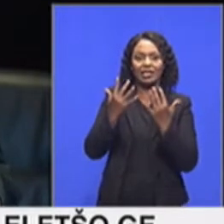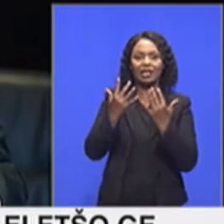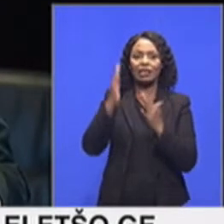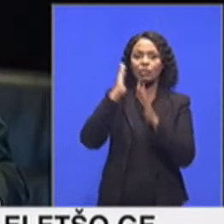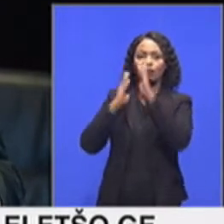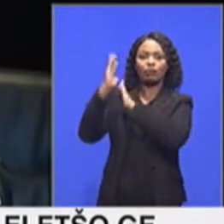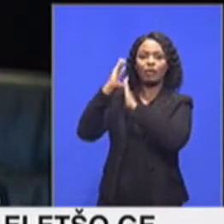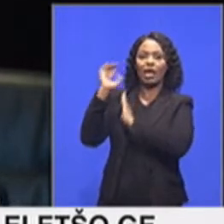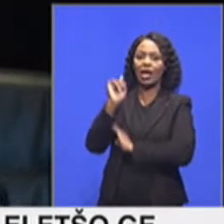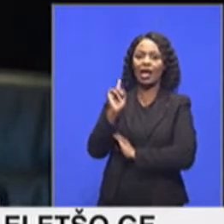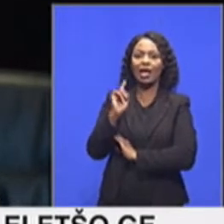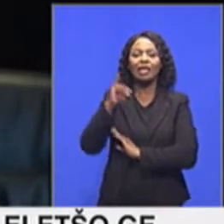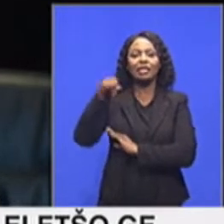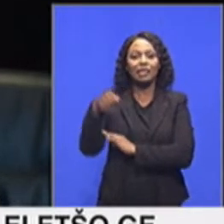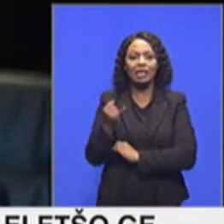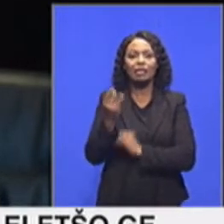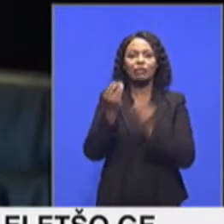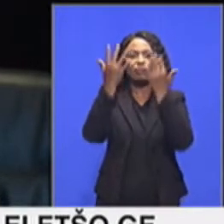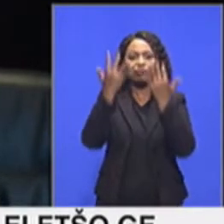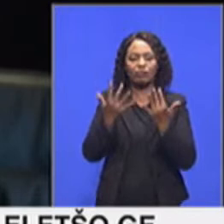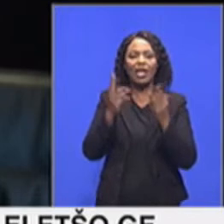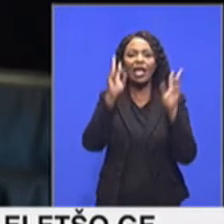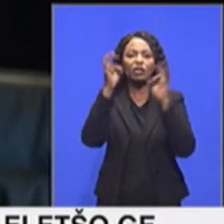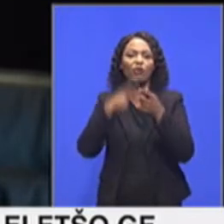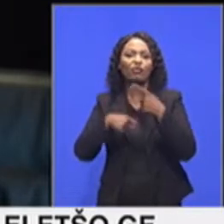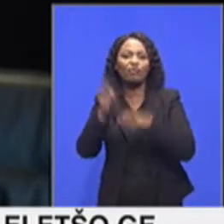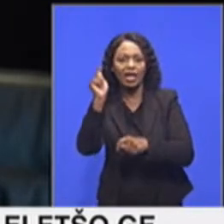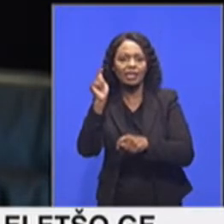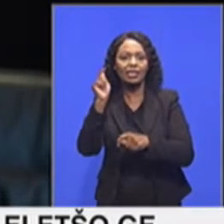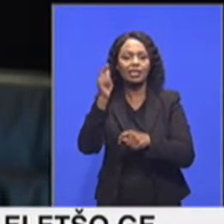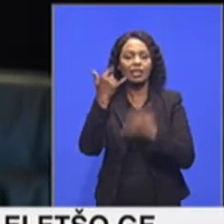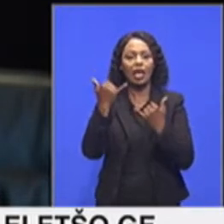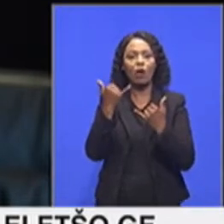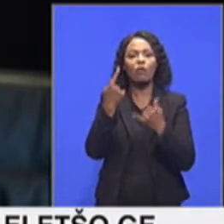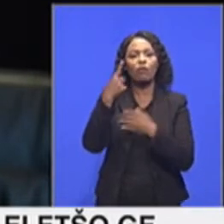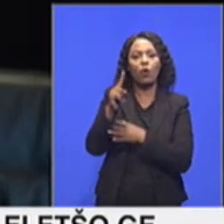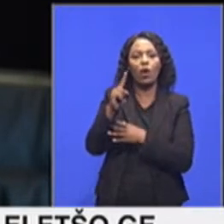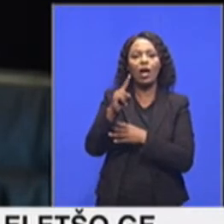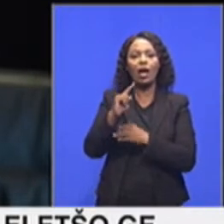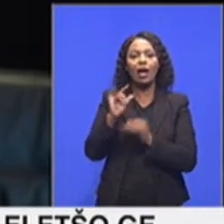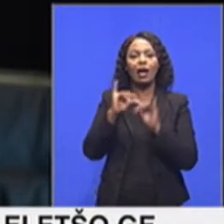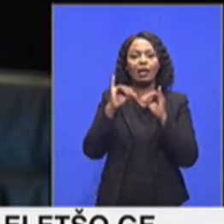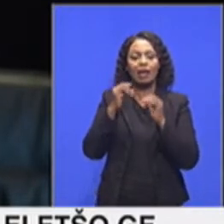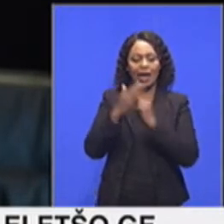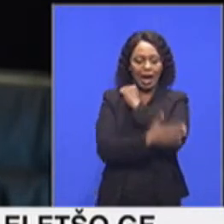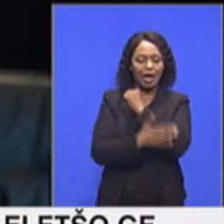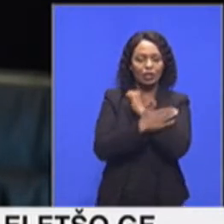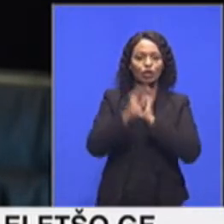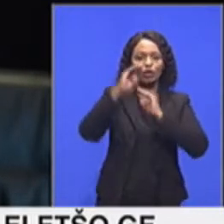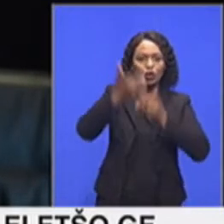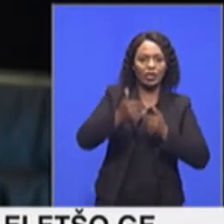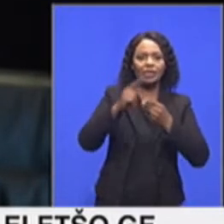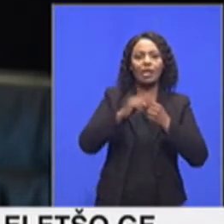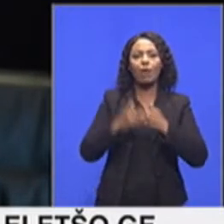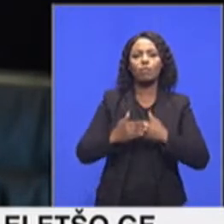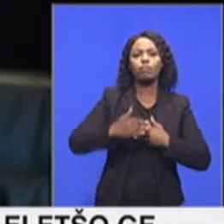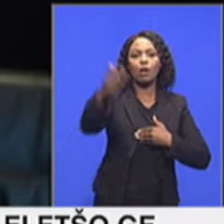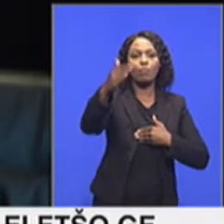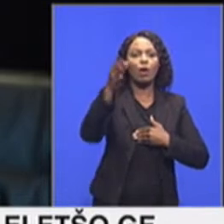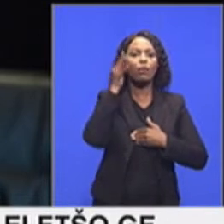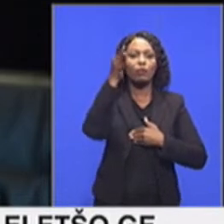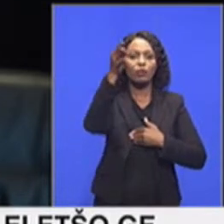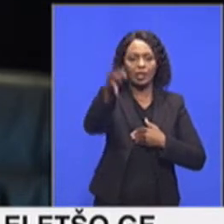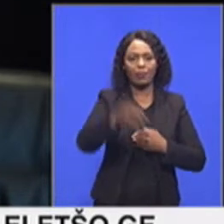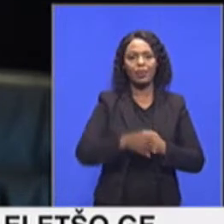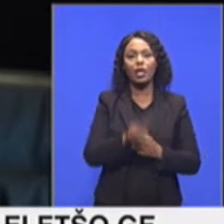makes tough trade-offs in the interest of the country's short and long-term prosperity. In 2023